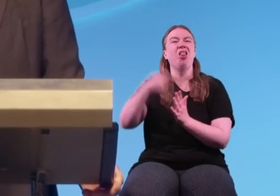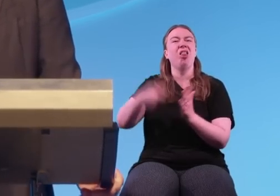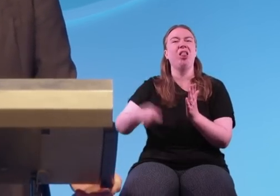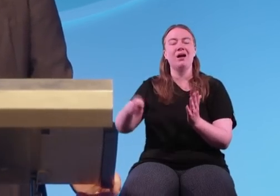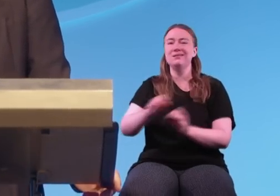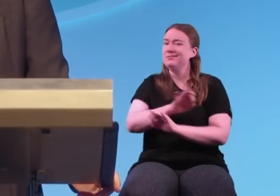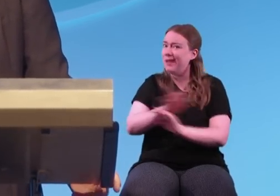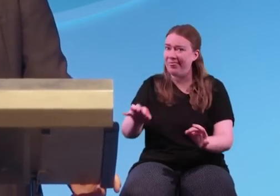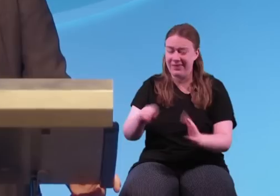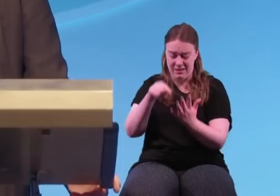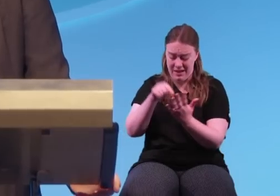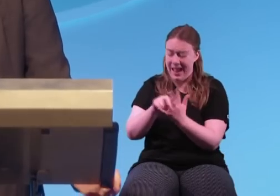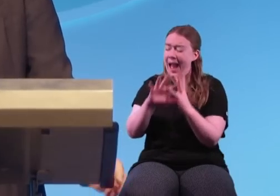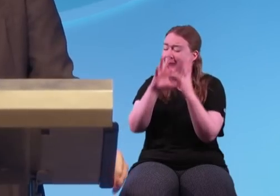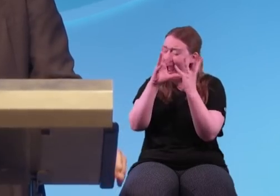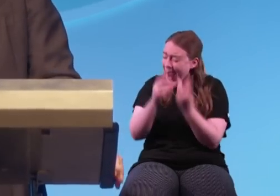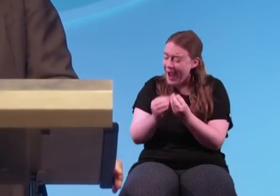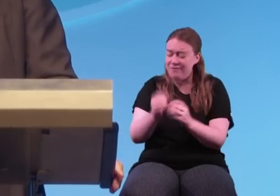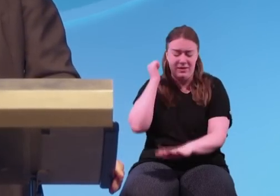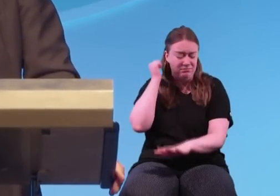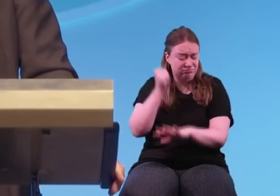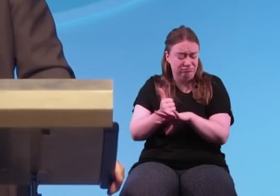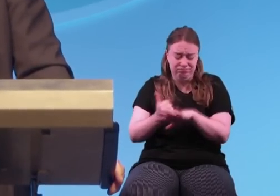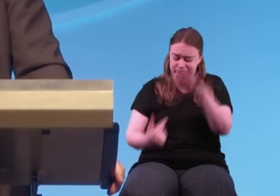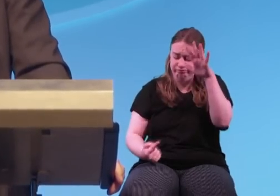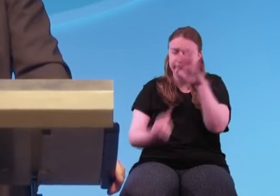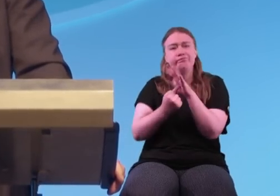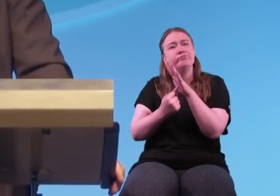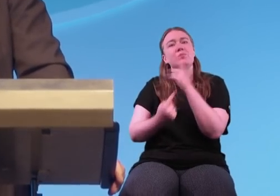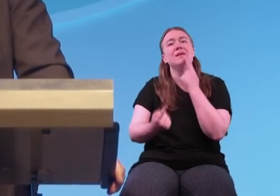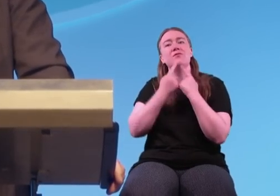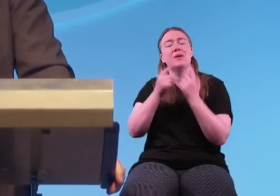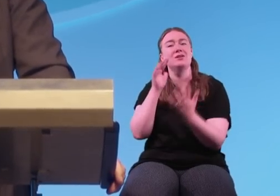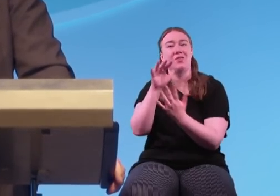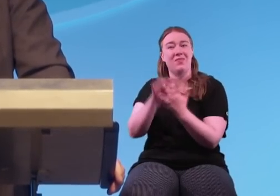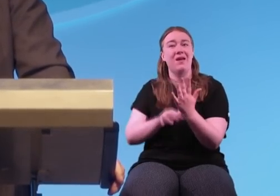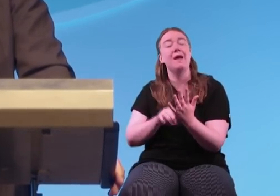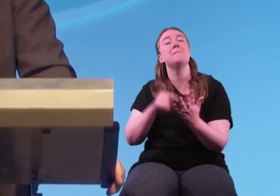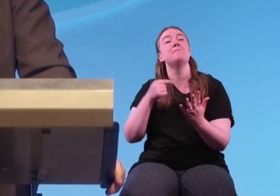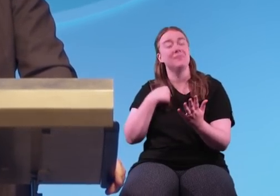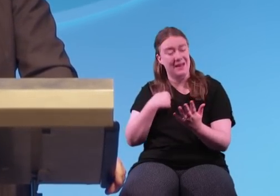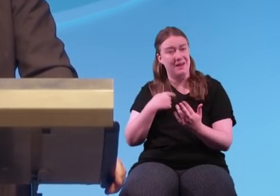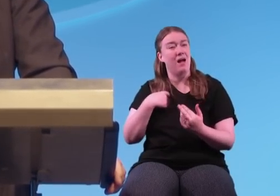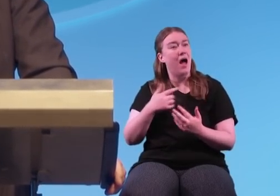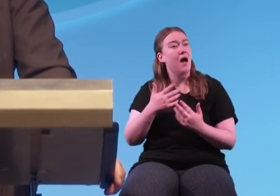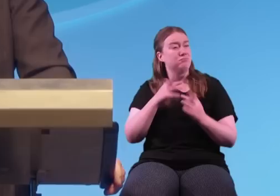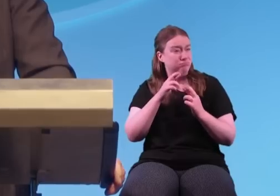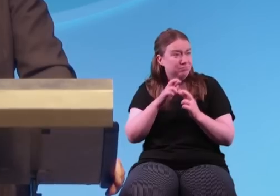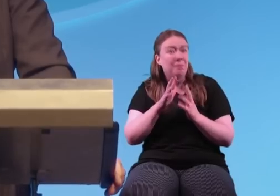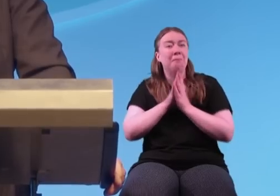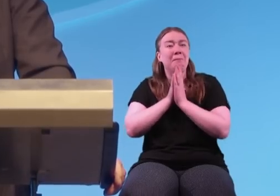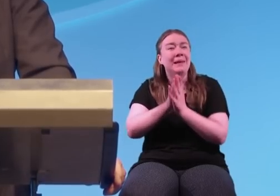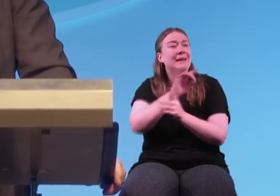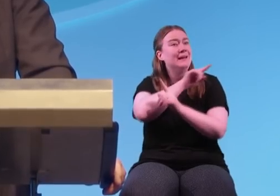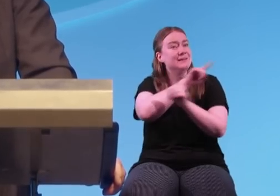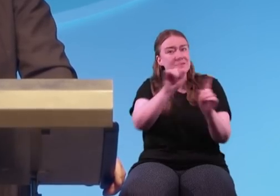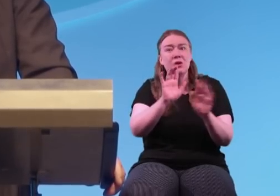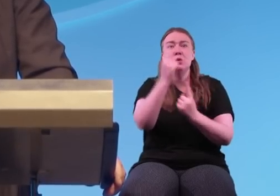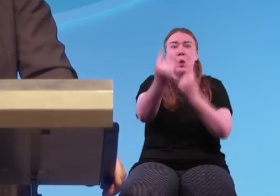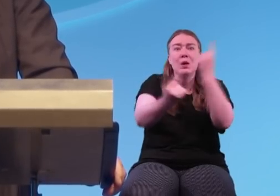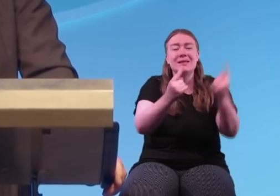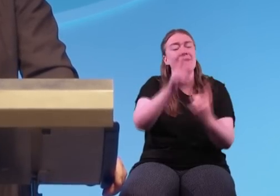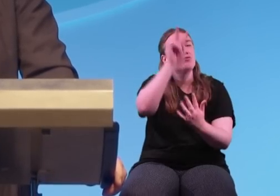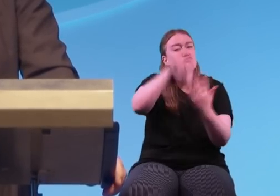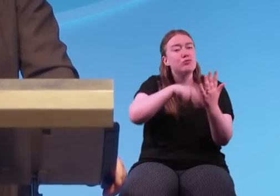all be basic. And indeed, as you read through these four chapters, as I hope you will do in preparation, you will recognize that that is the